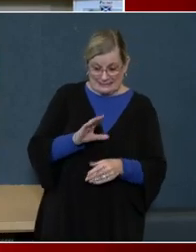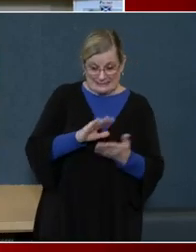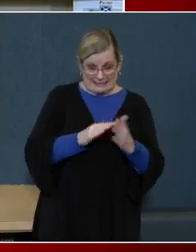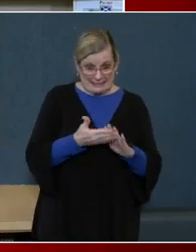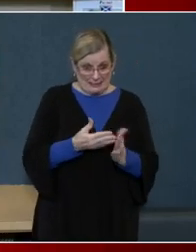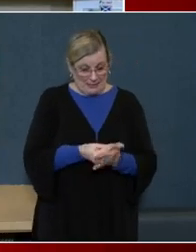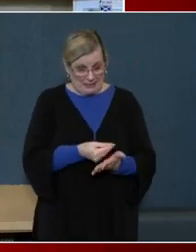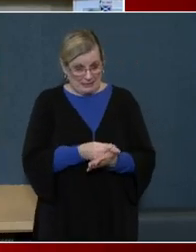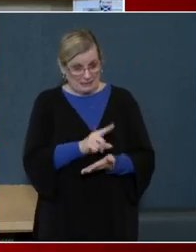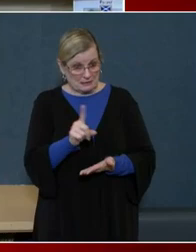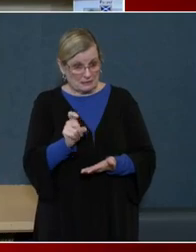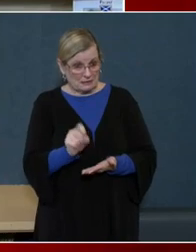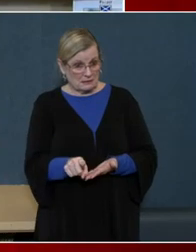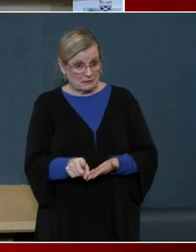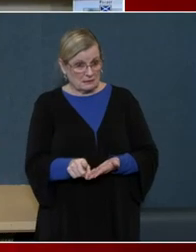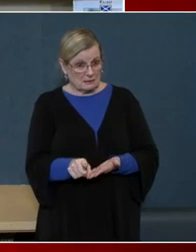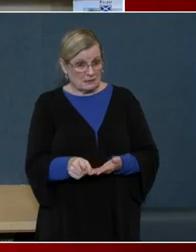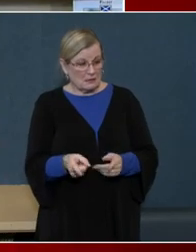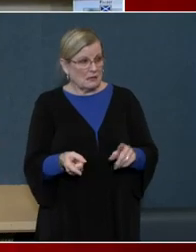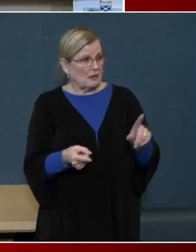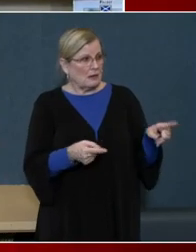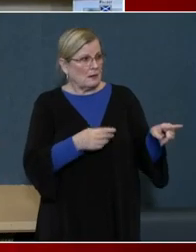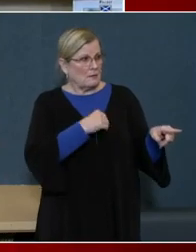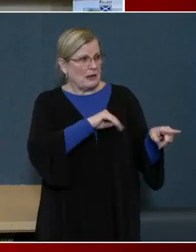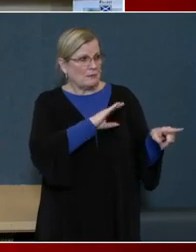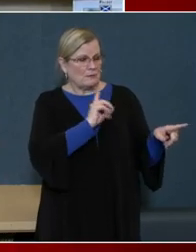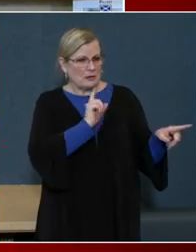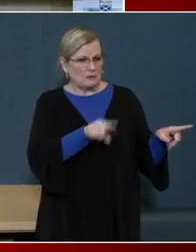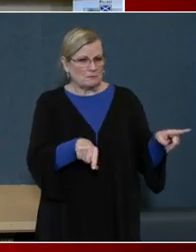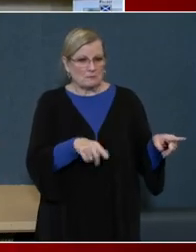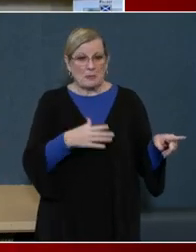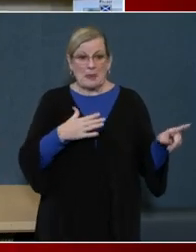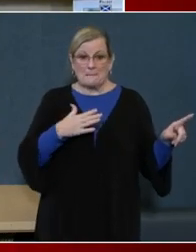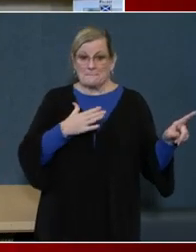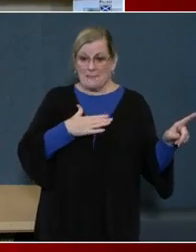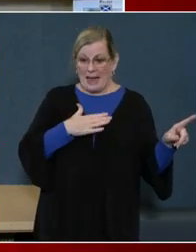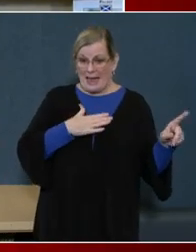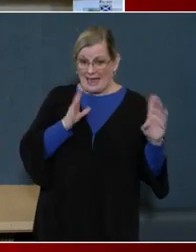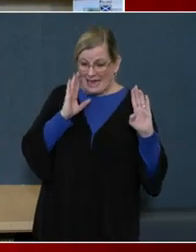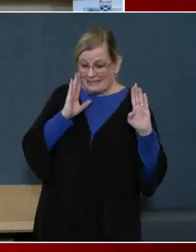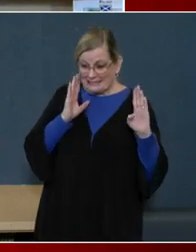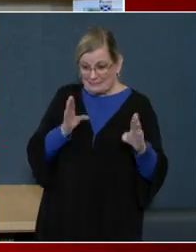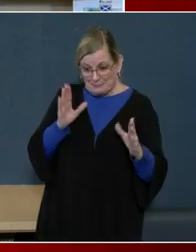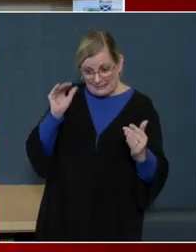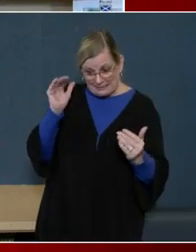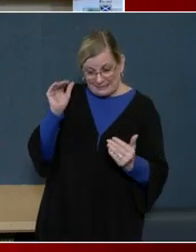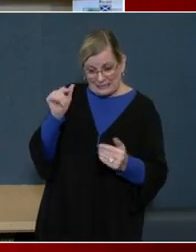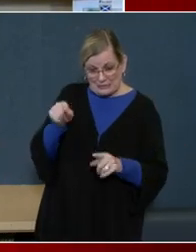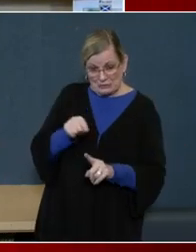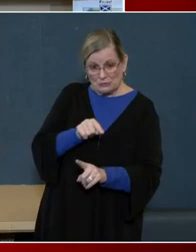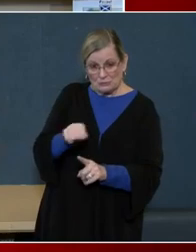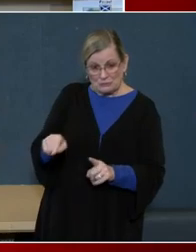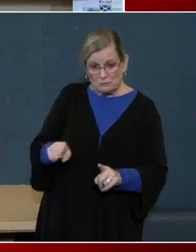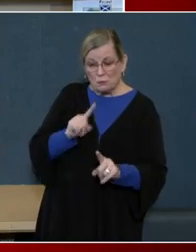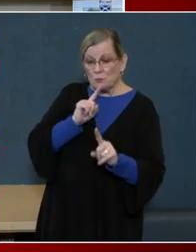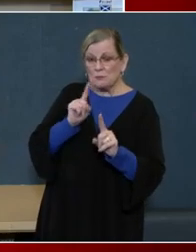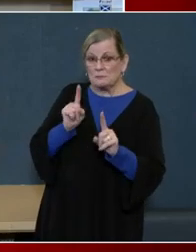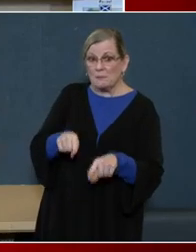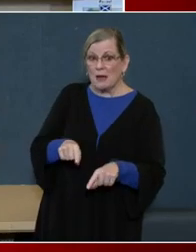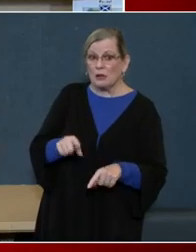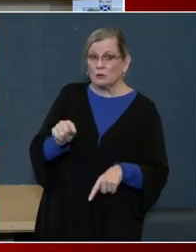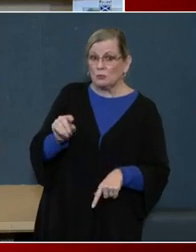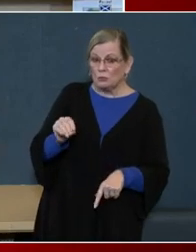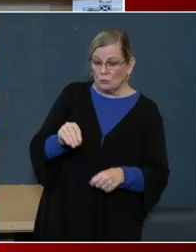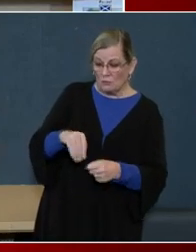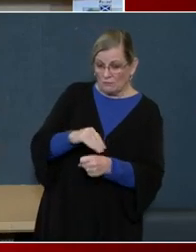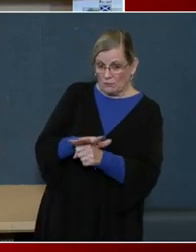full attention is on the response to the pandemic, contact testing and tracing, getting kids